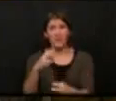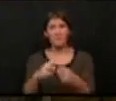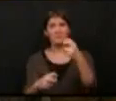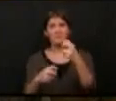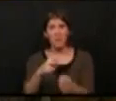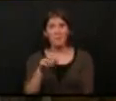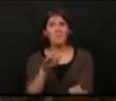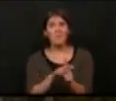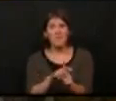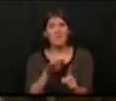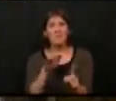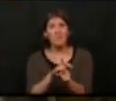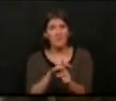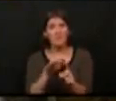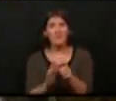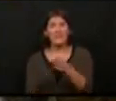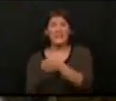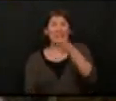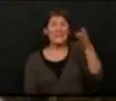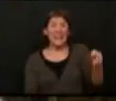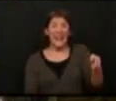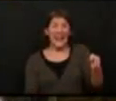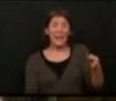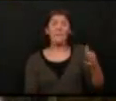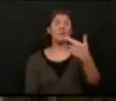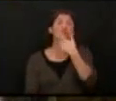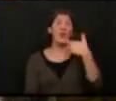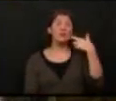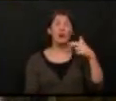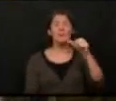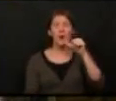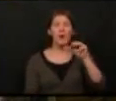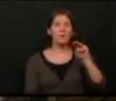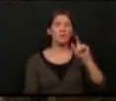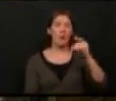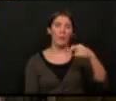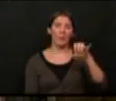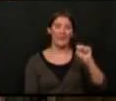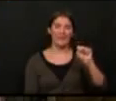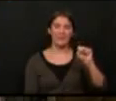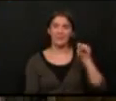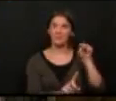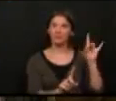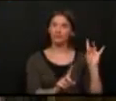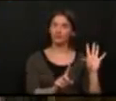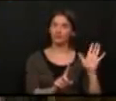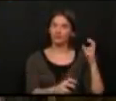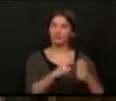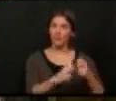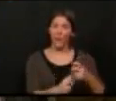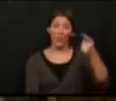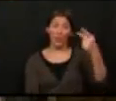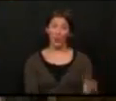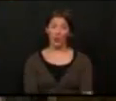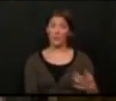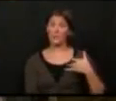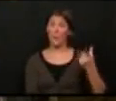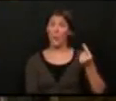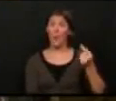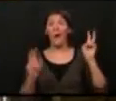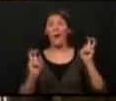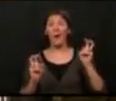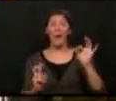with our neighbor, Metropolis, at 55 Elliott Street. Particularly on Thursday nights, they have what